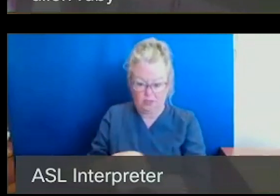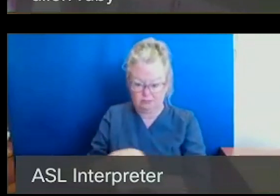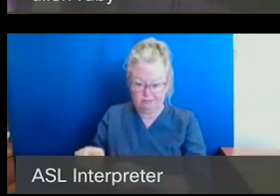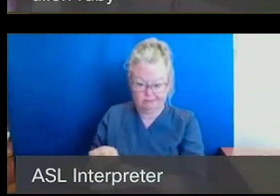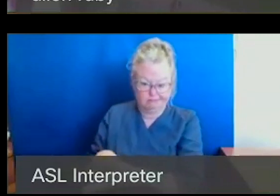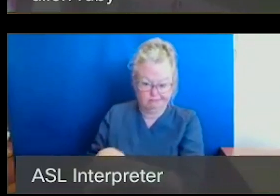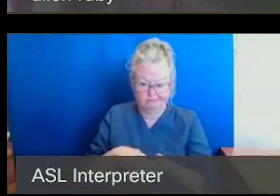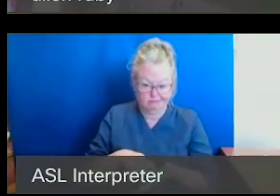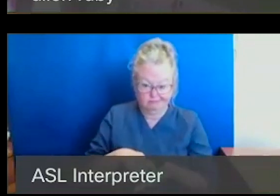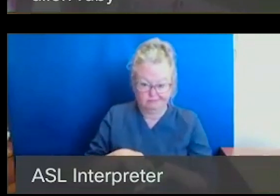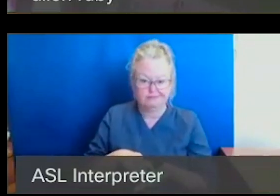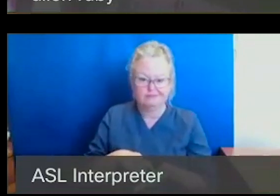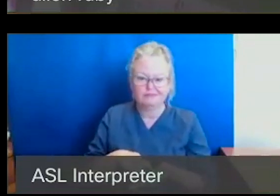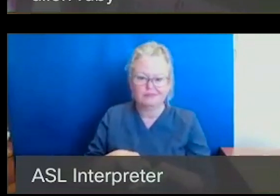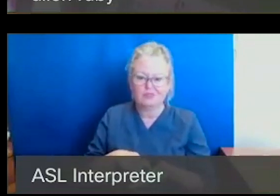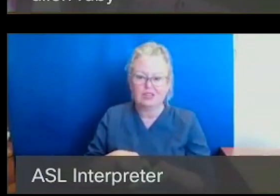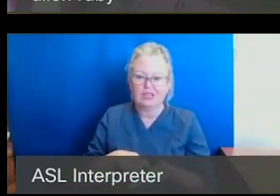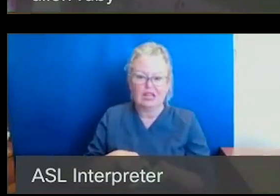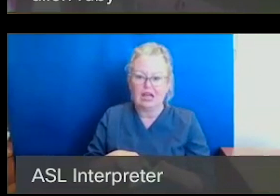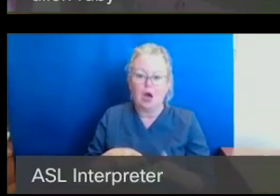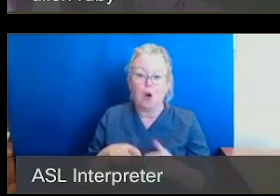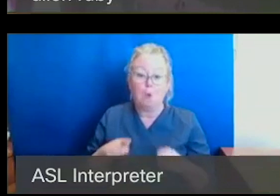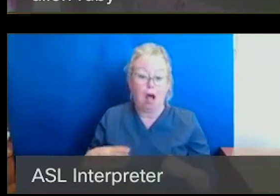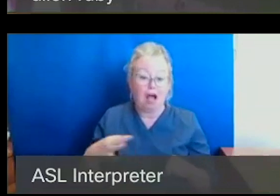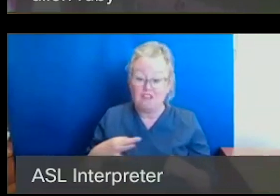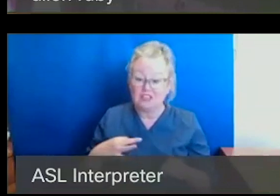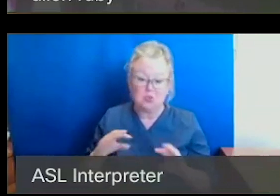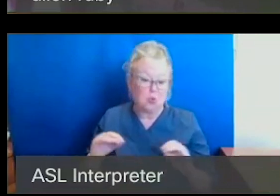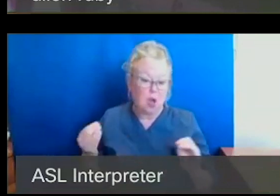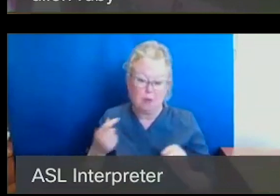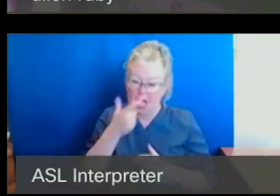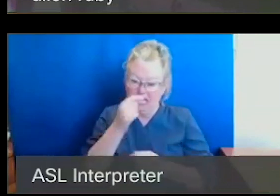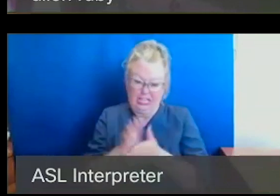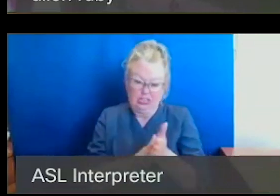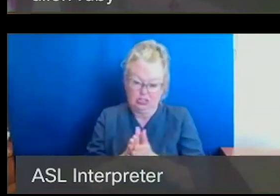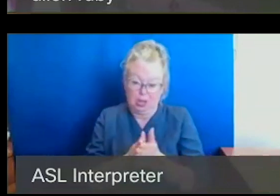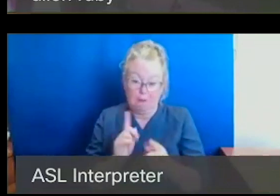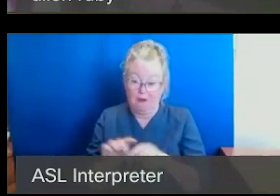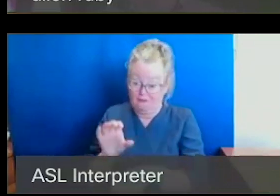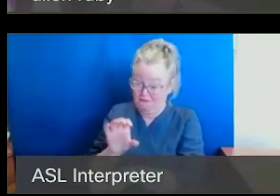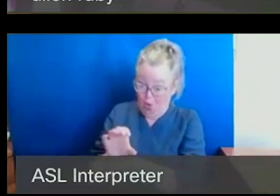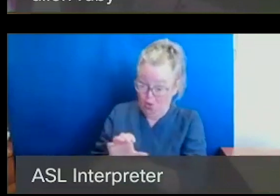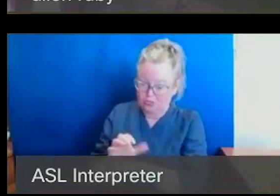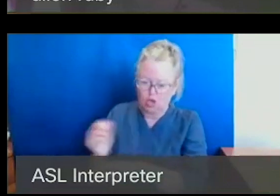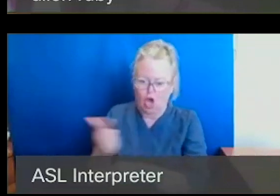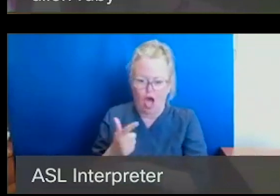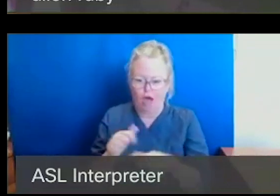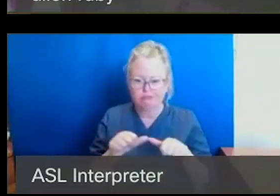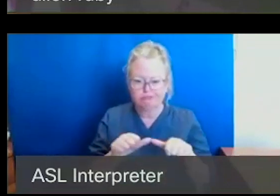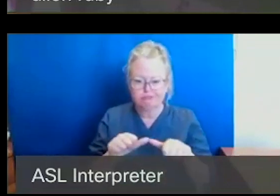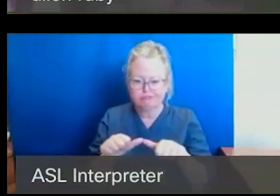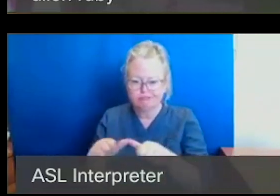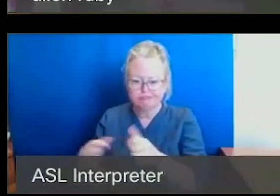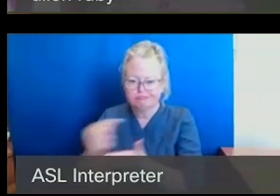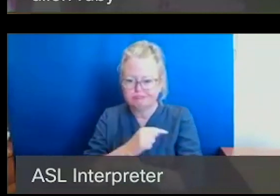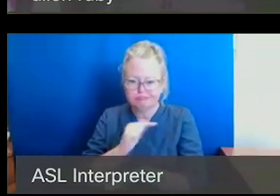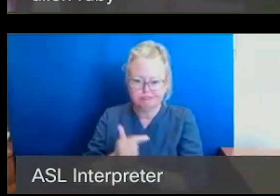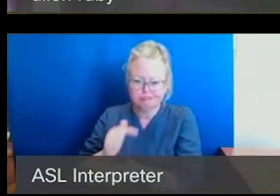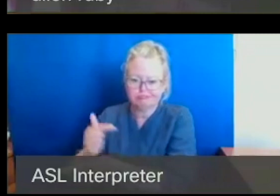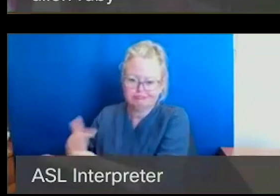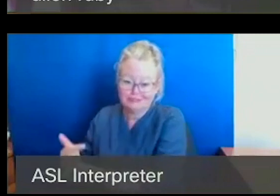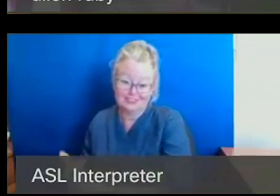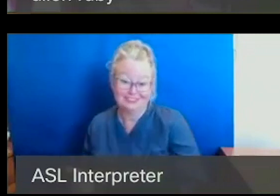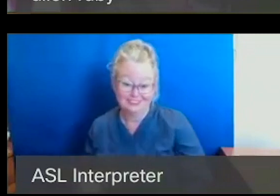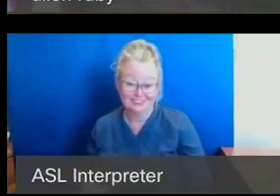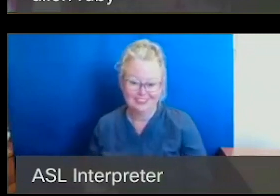hardly anybody took up the program when it was voluntary, but there was high take-up when it became mandatory. Another ongoing study